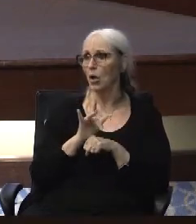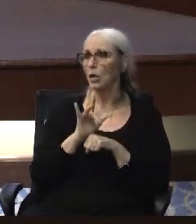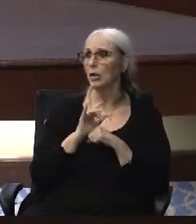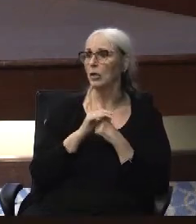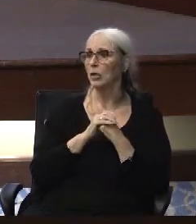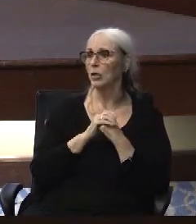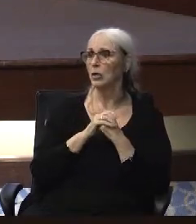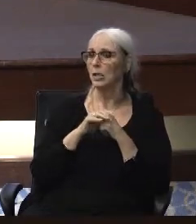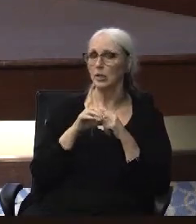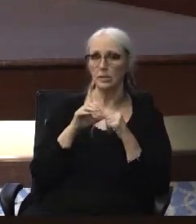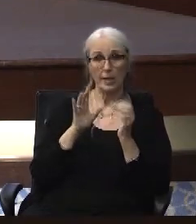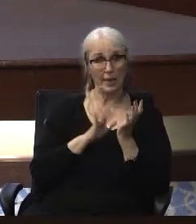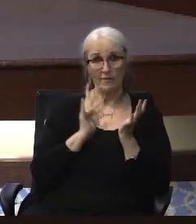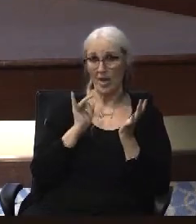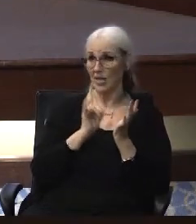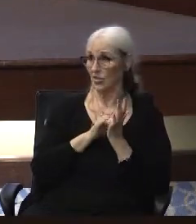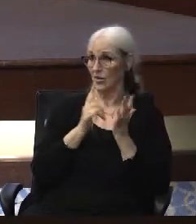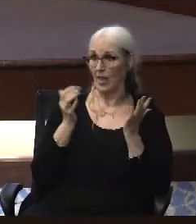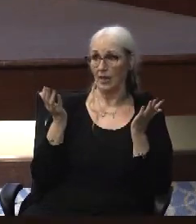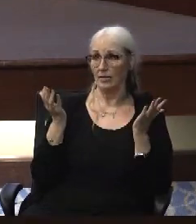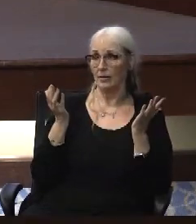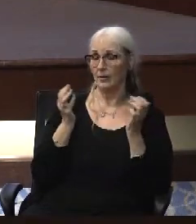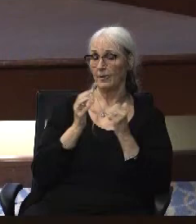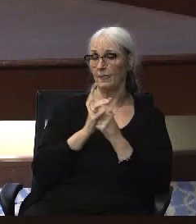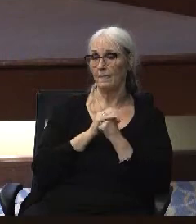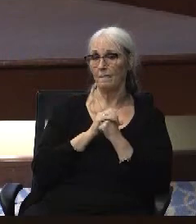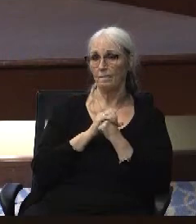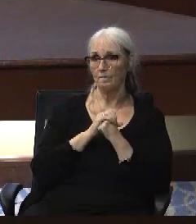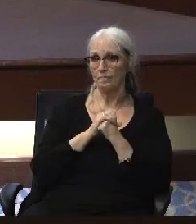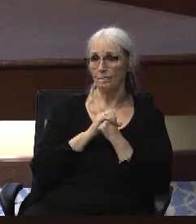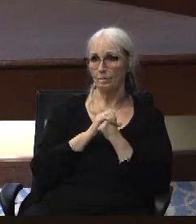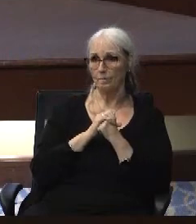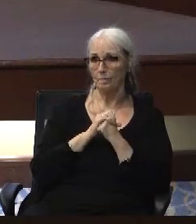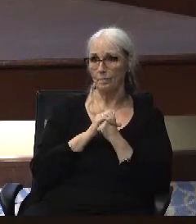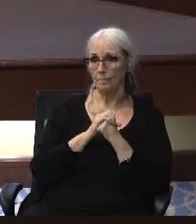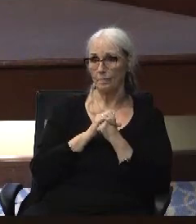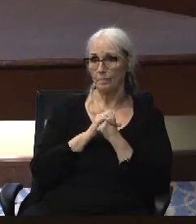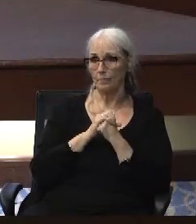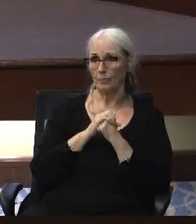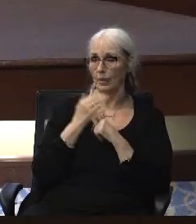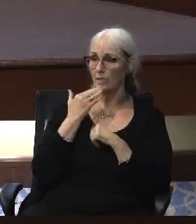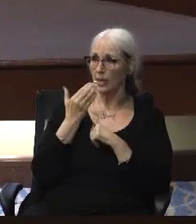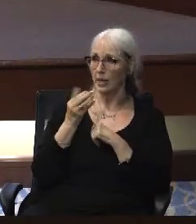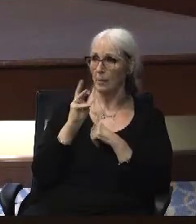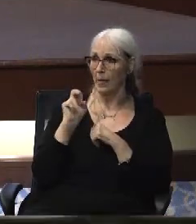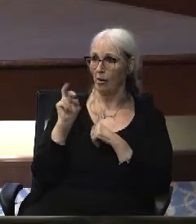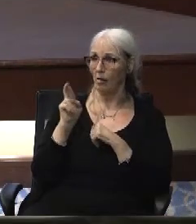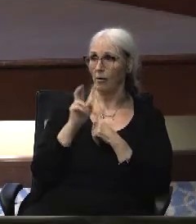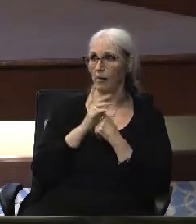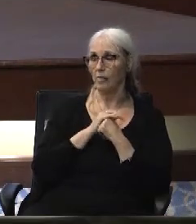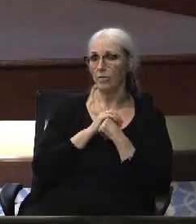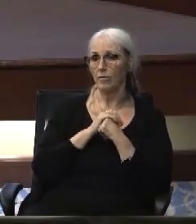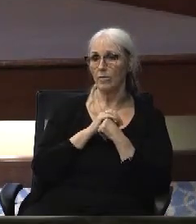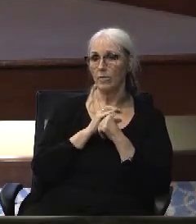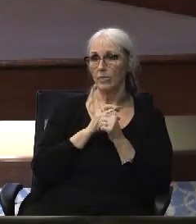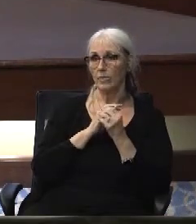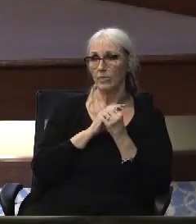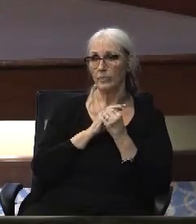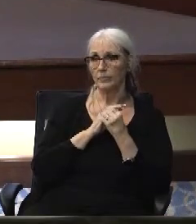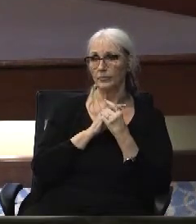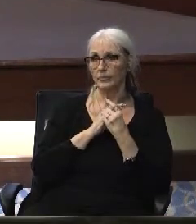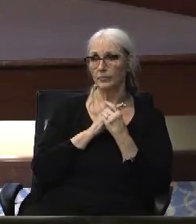Let's take advantage of it. So, again, that's all I have there, Mayor. Thanks for your work, LaShonda.